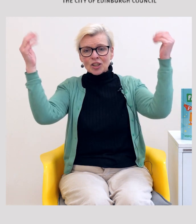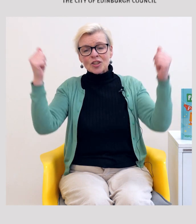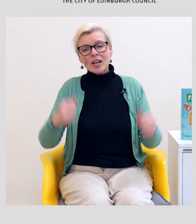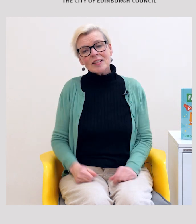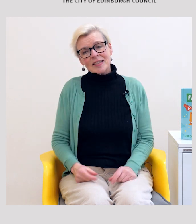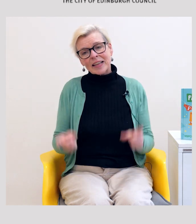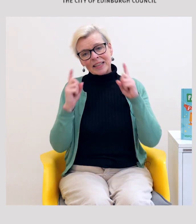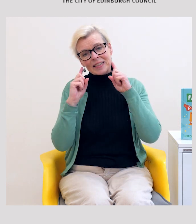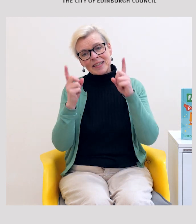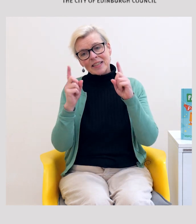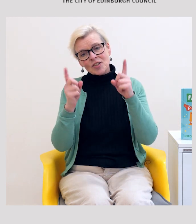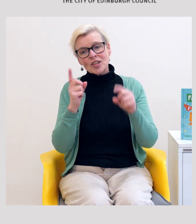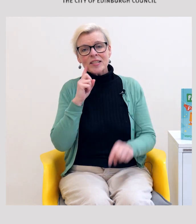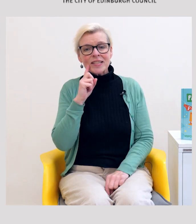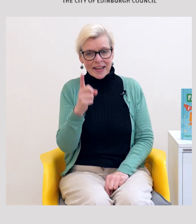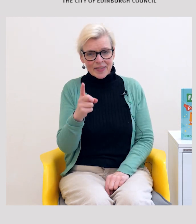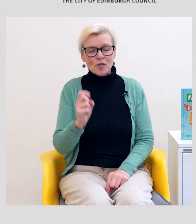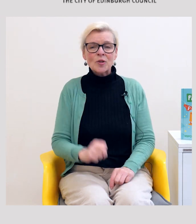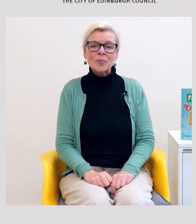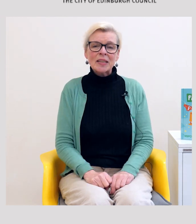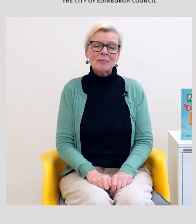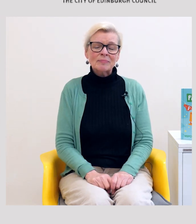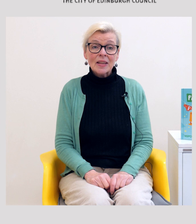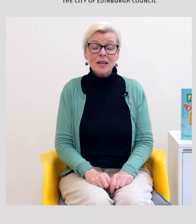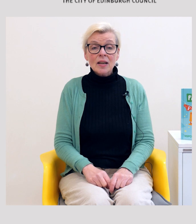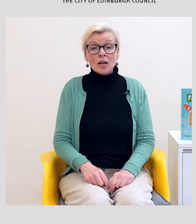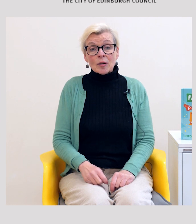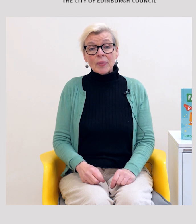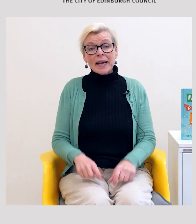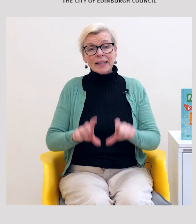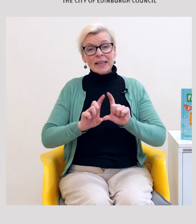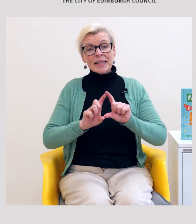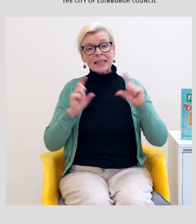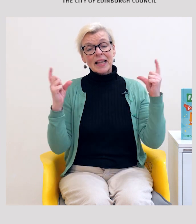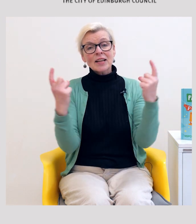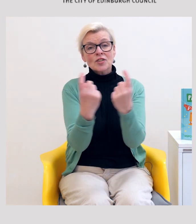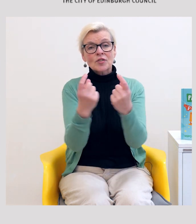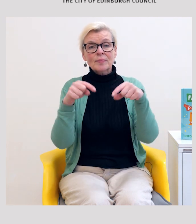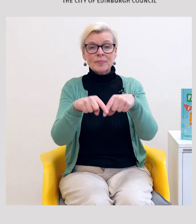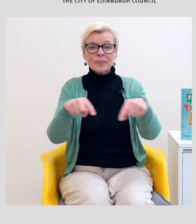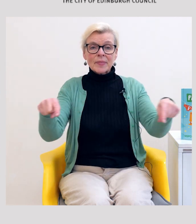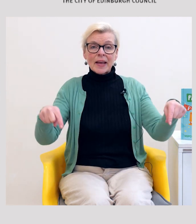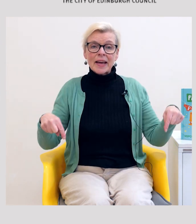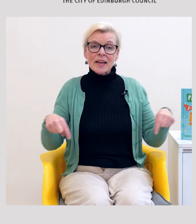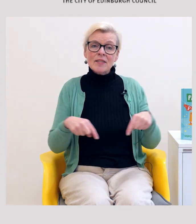just like his teacher said there would be. Back Back in the